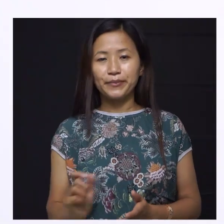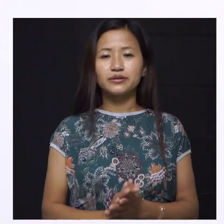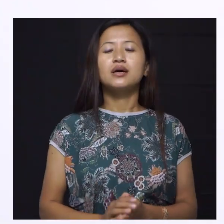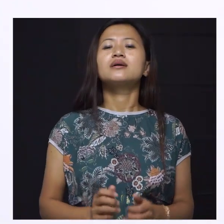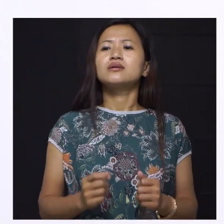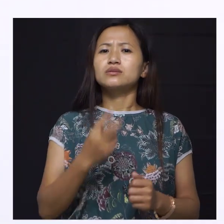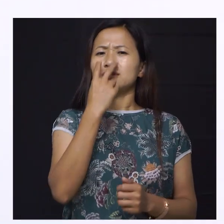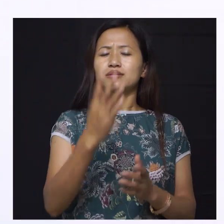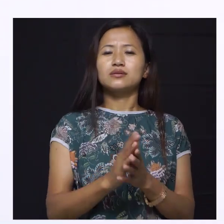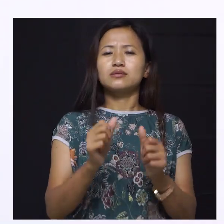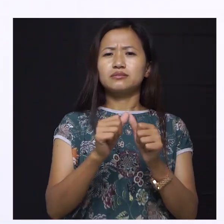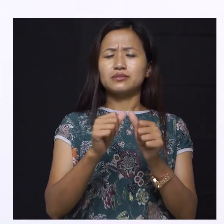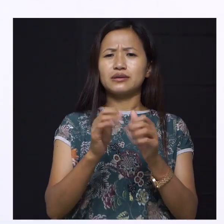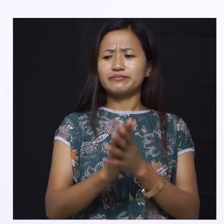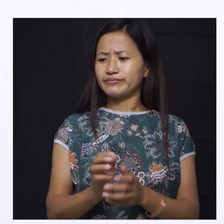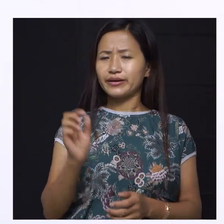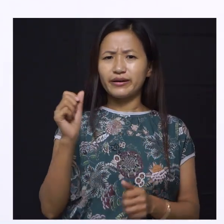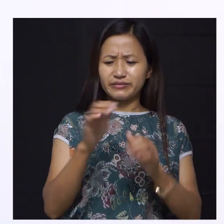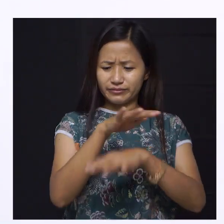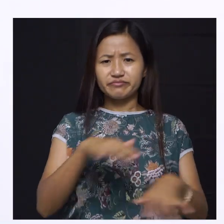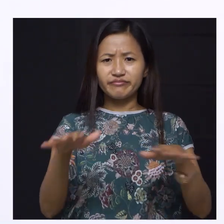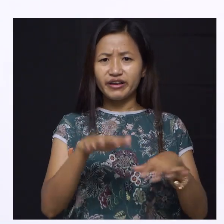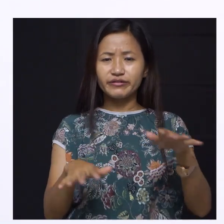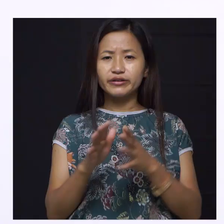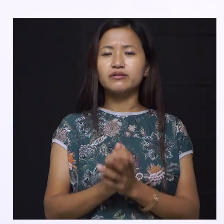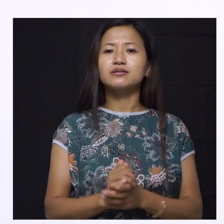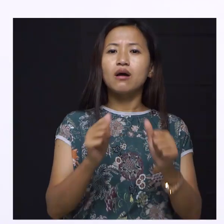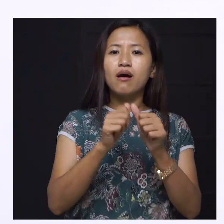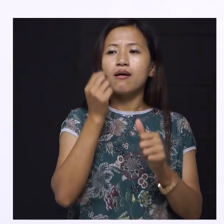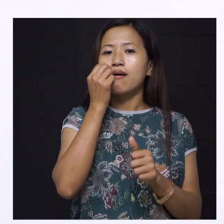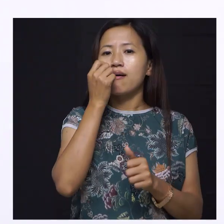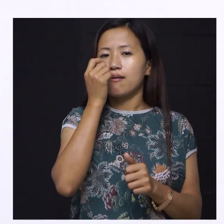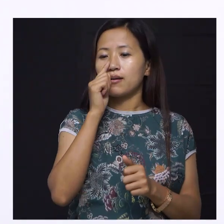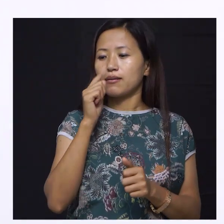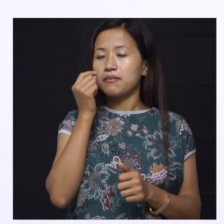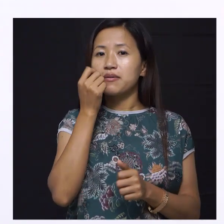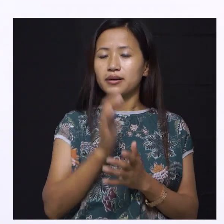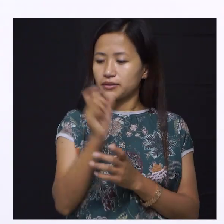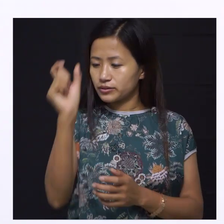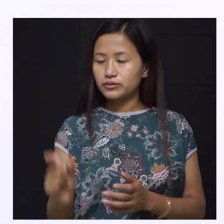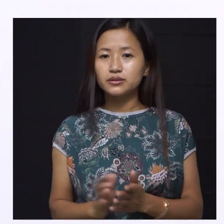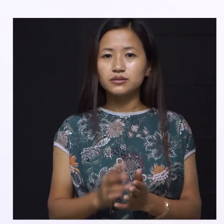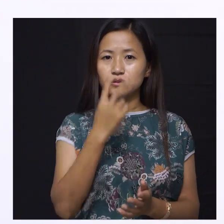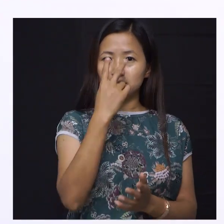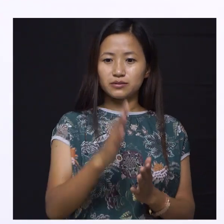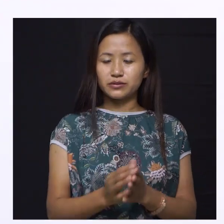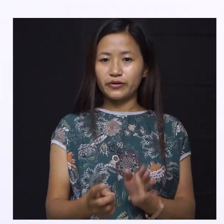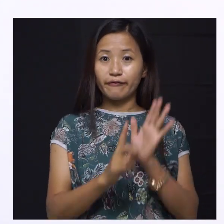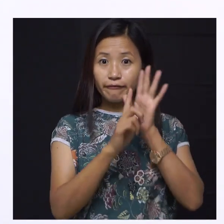the stage, on the platform right in front of you, and you are just sitting in front of them. So it will be very interesting.